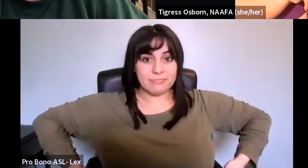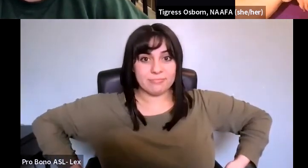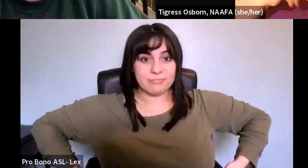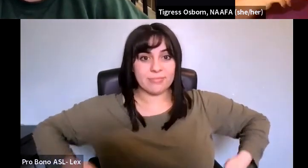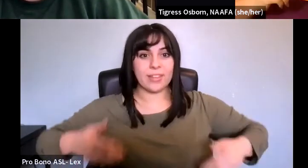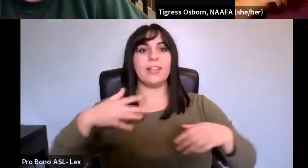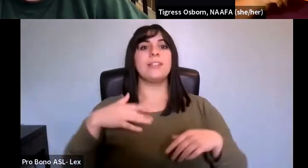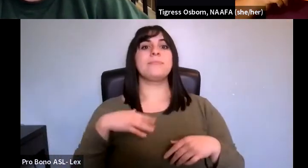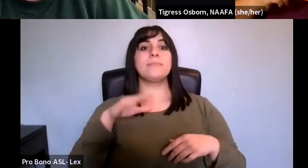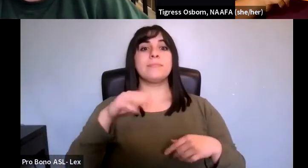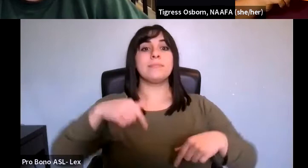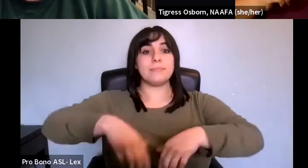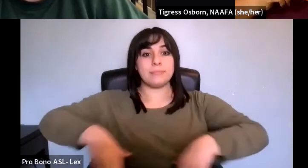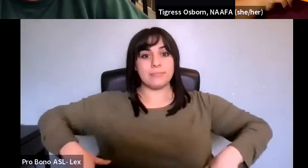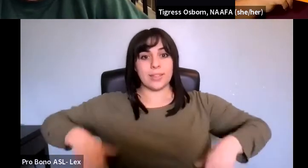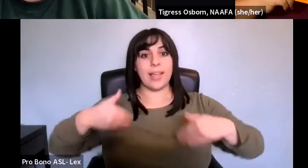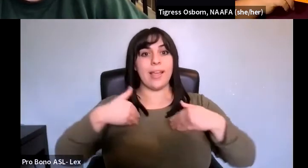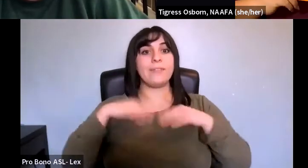a femme smiley face.